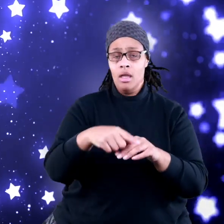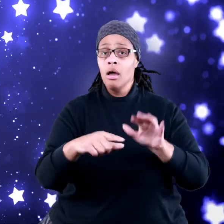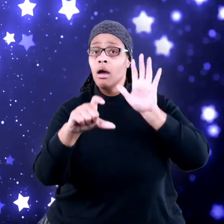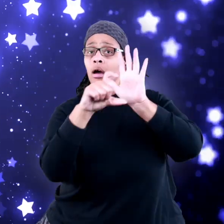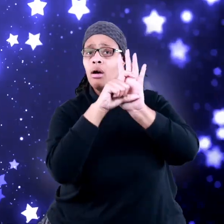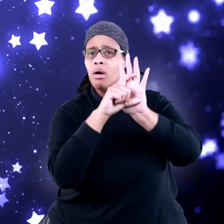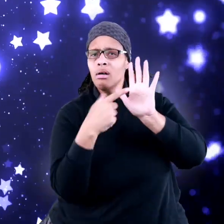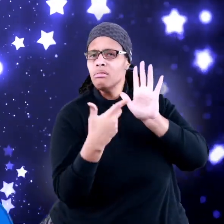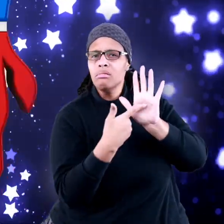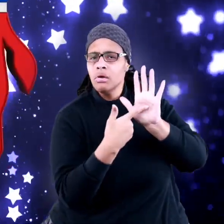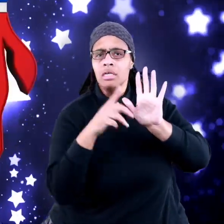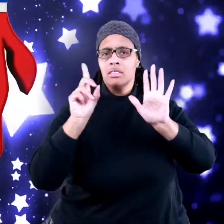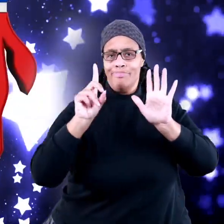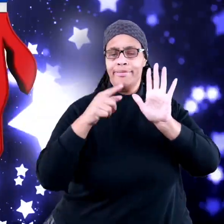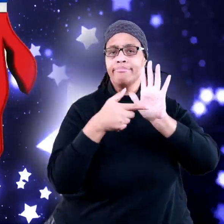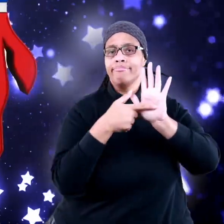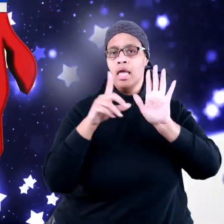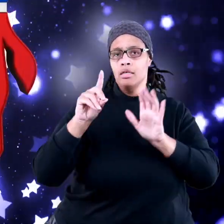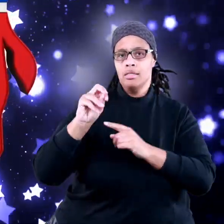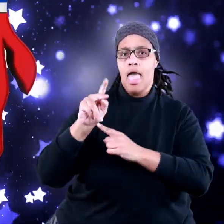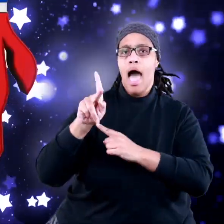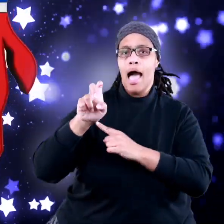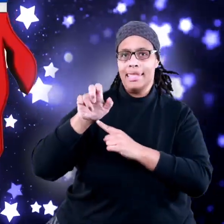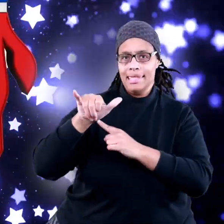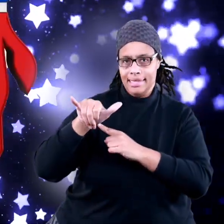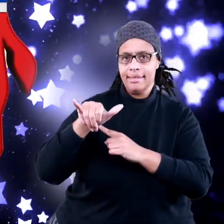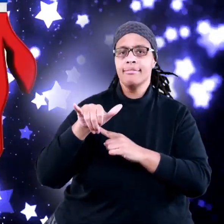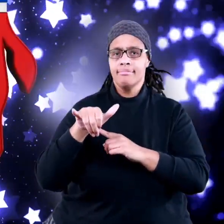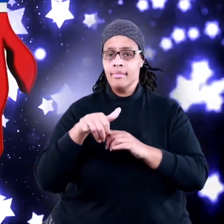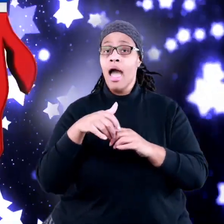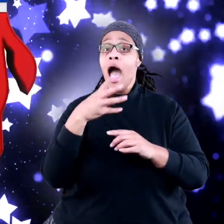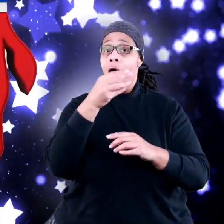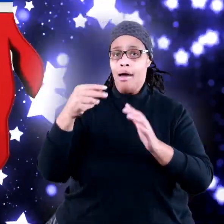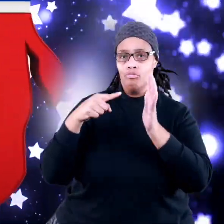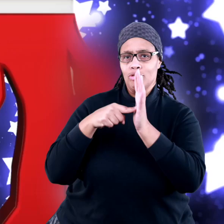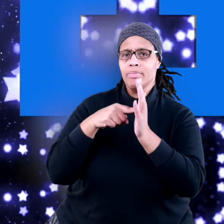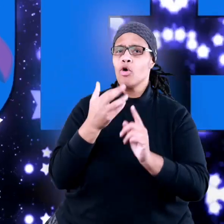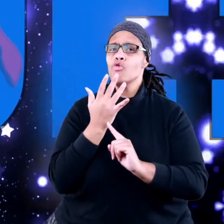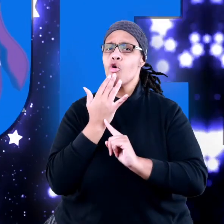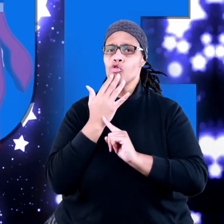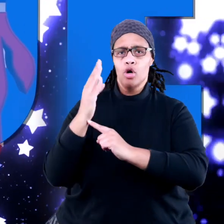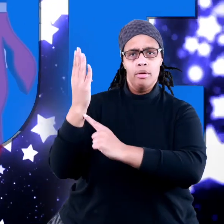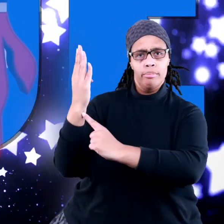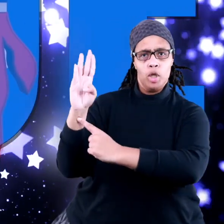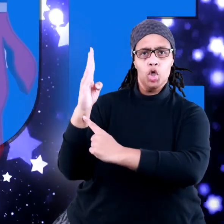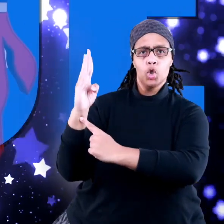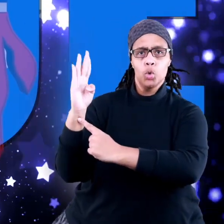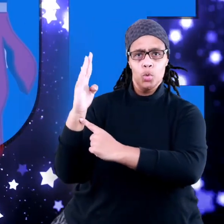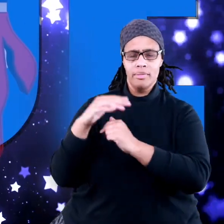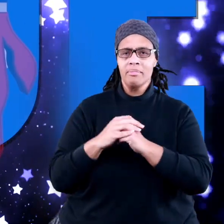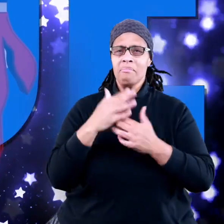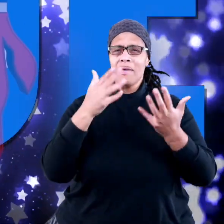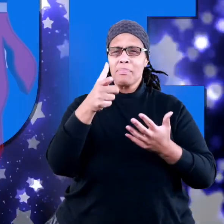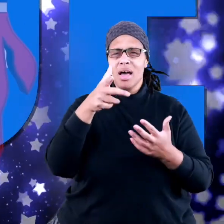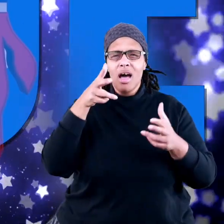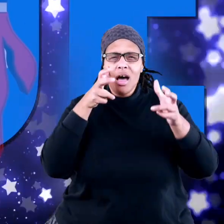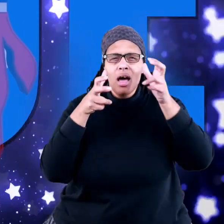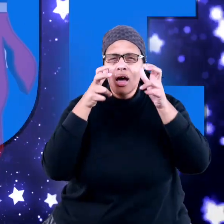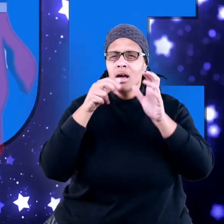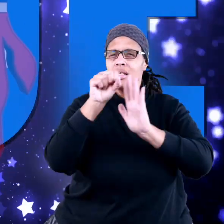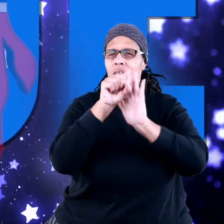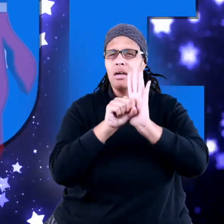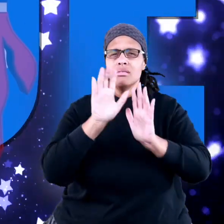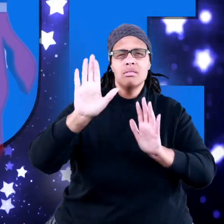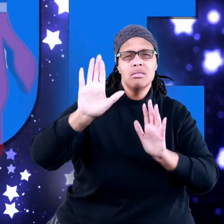The logo of the Democratic Party is the donkey. The Democratic Party is also represented by the color blue, and you might